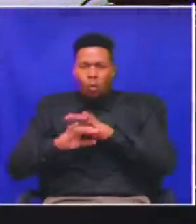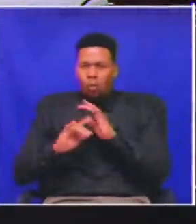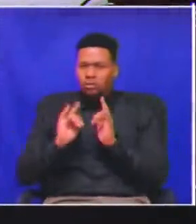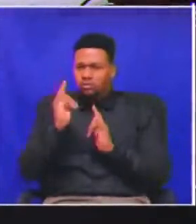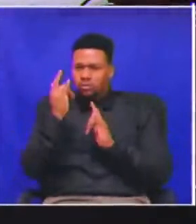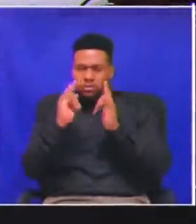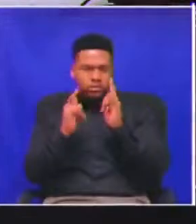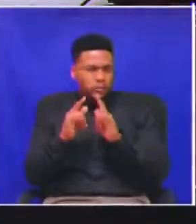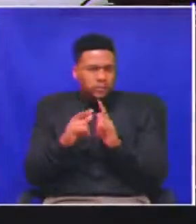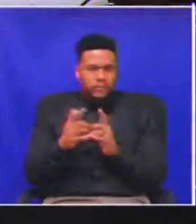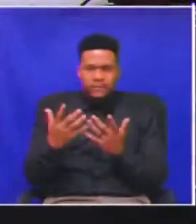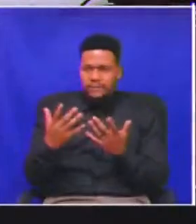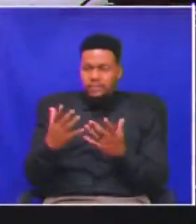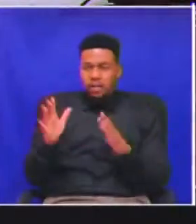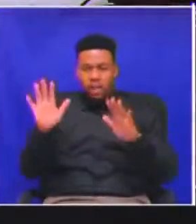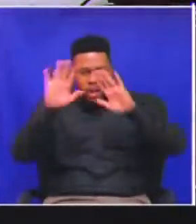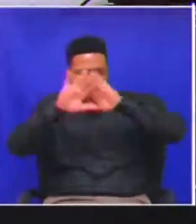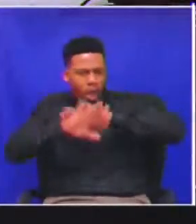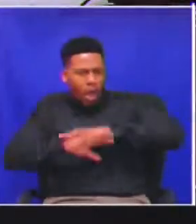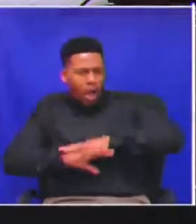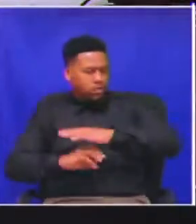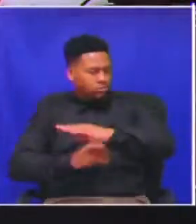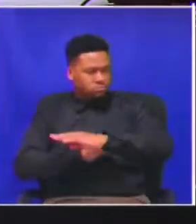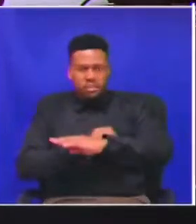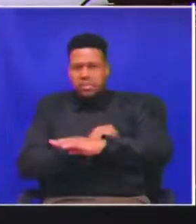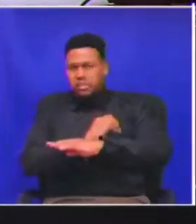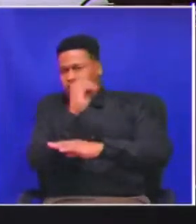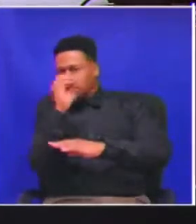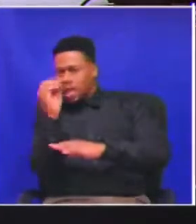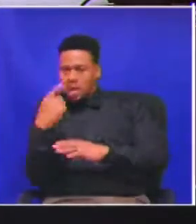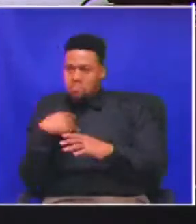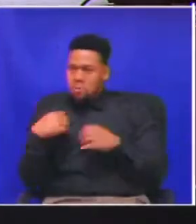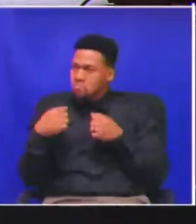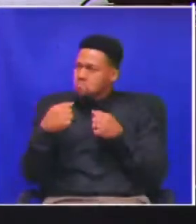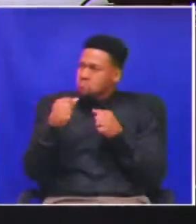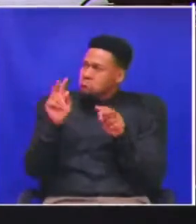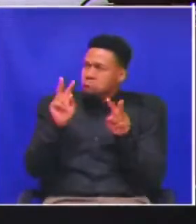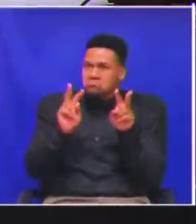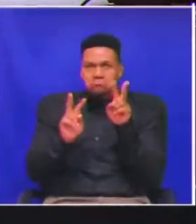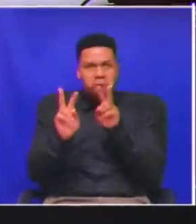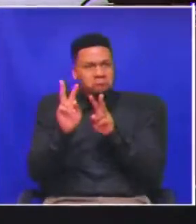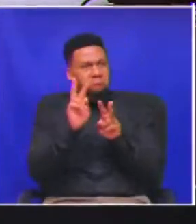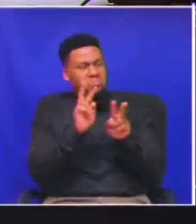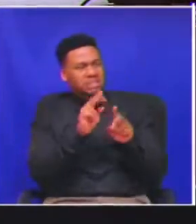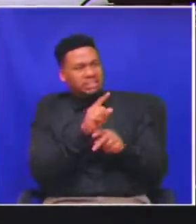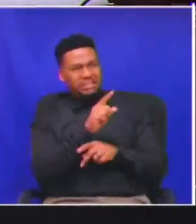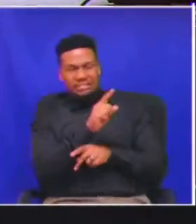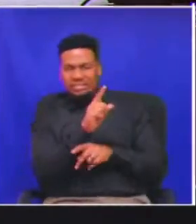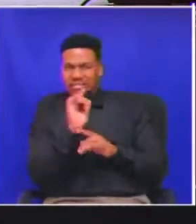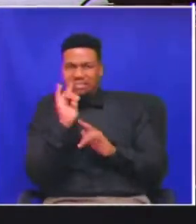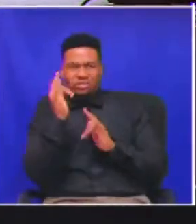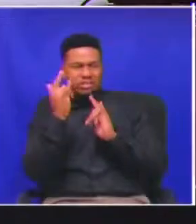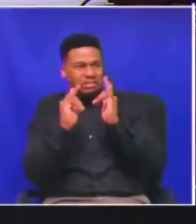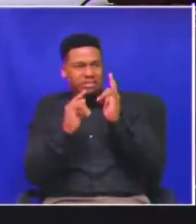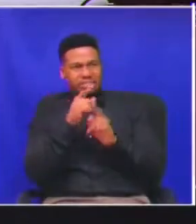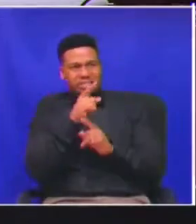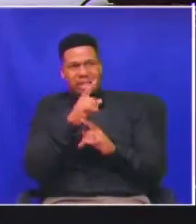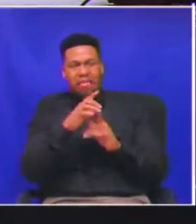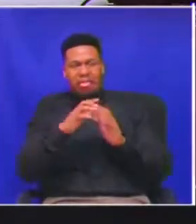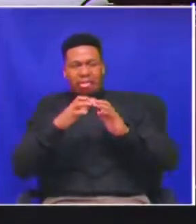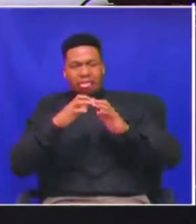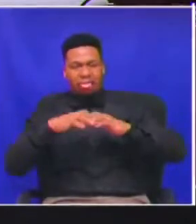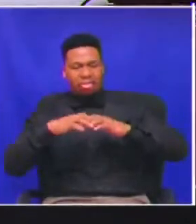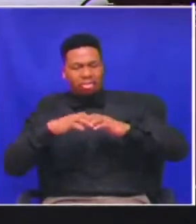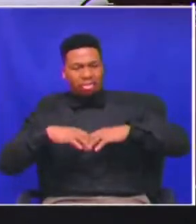day, and have seen how that city has really gone down. And it was to this end that